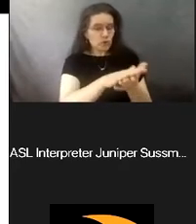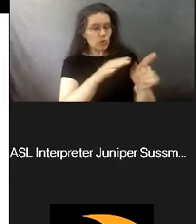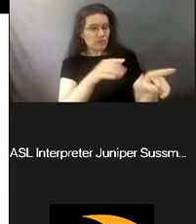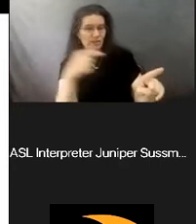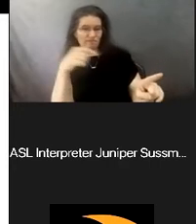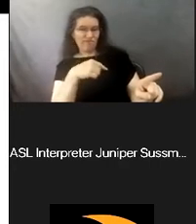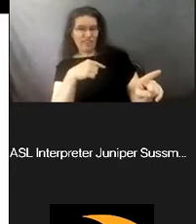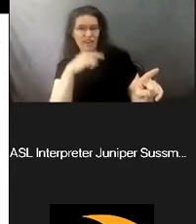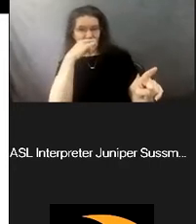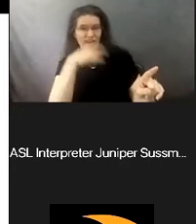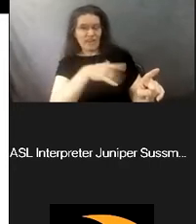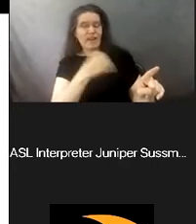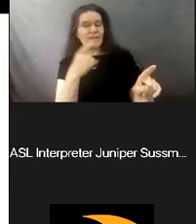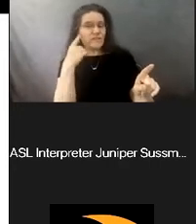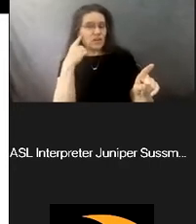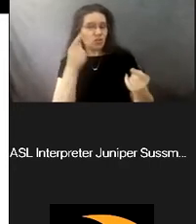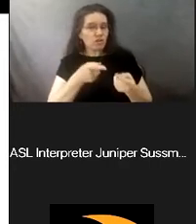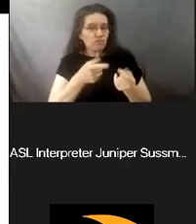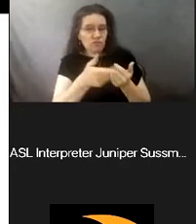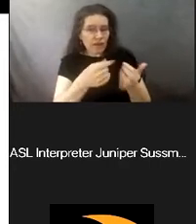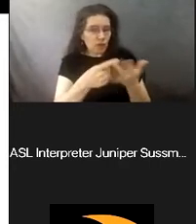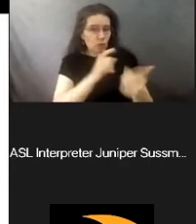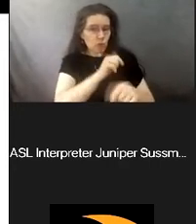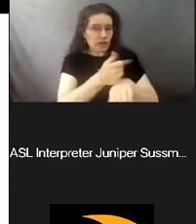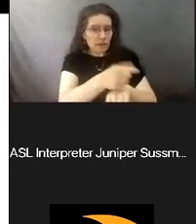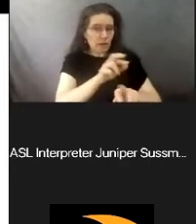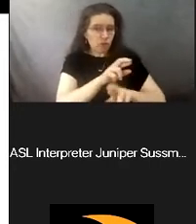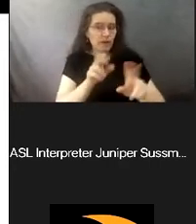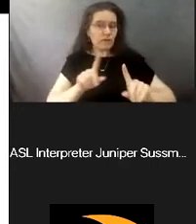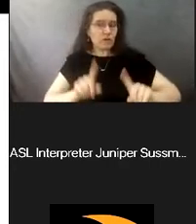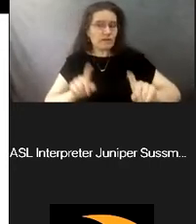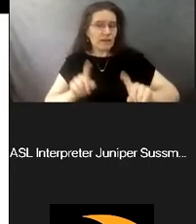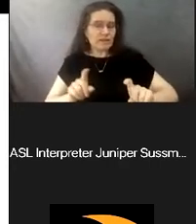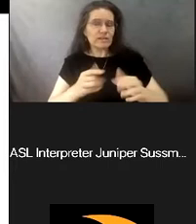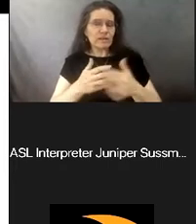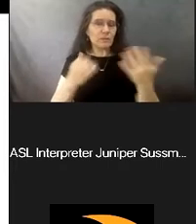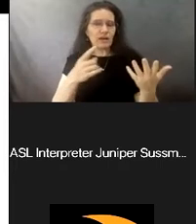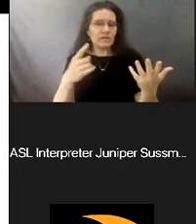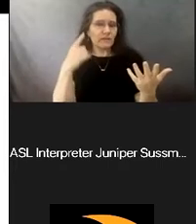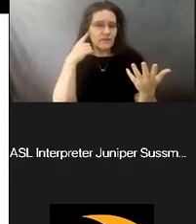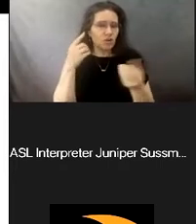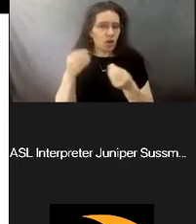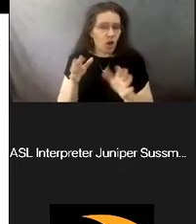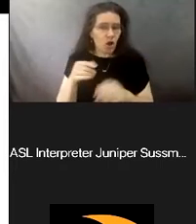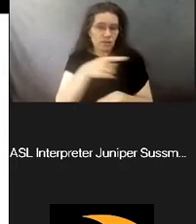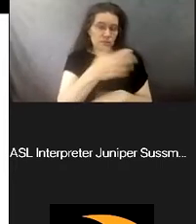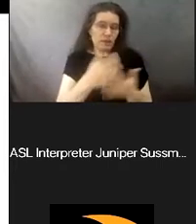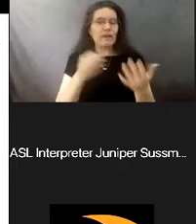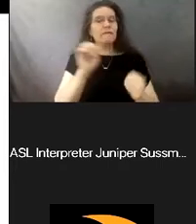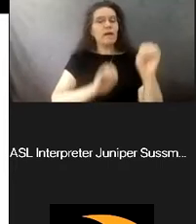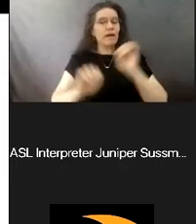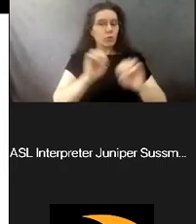issues. I wonder if we could get him set up for some testing because of his hearing loss, and I wonder if he could be evaluated